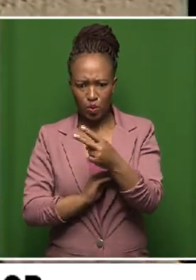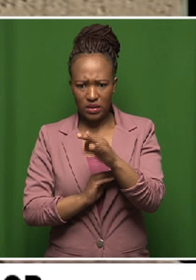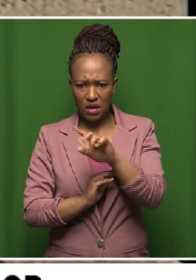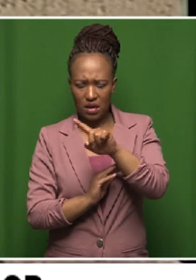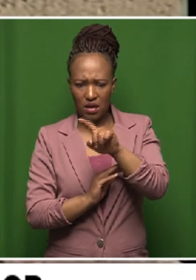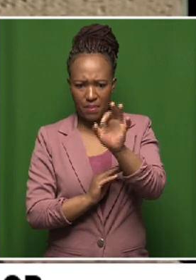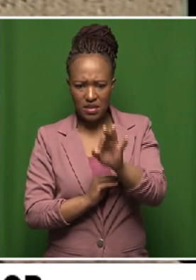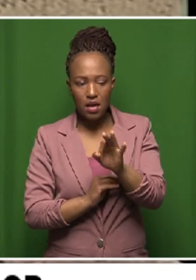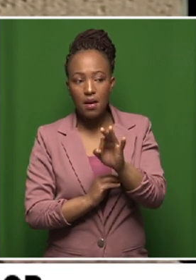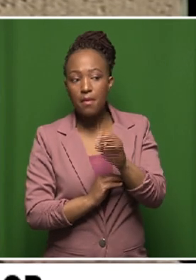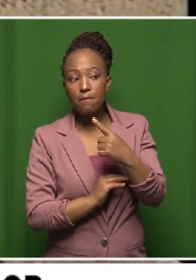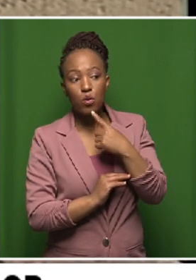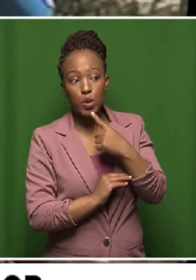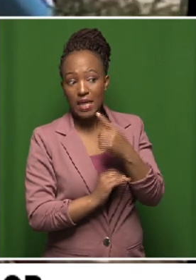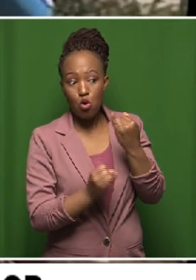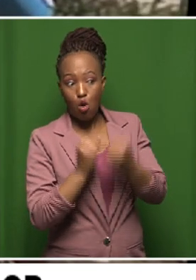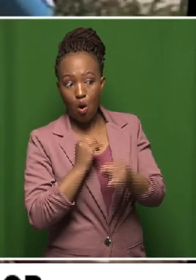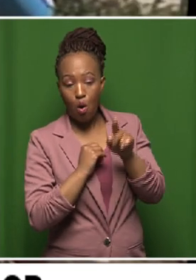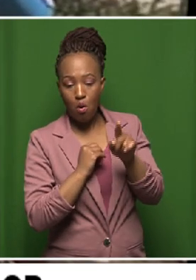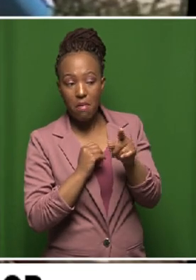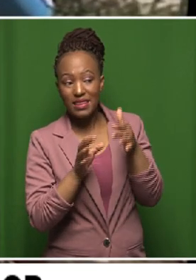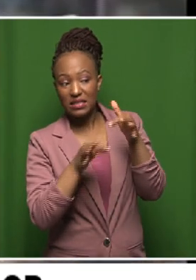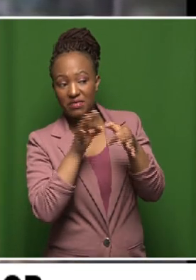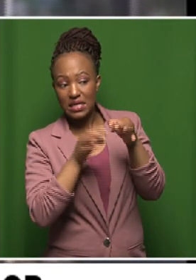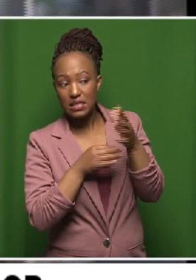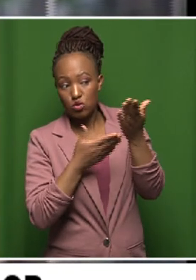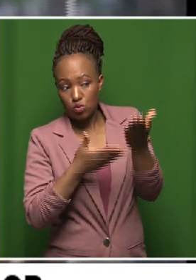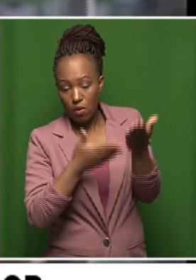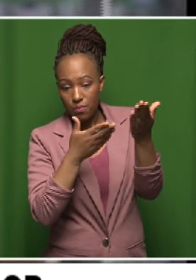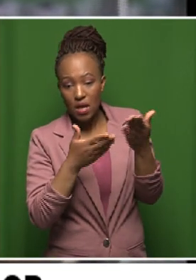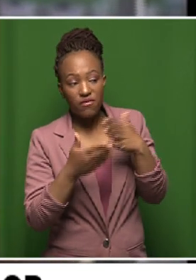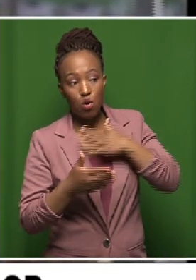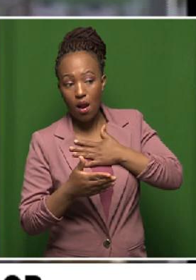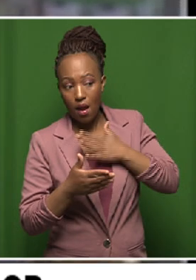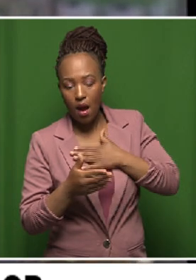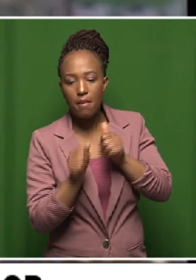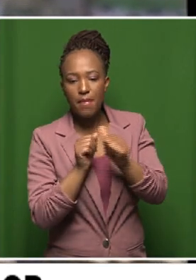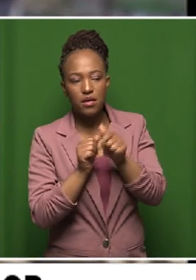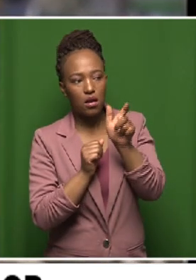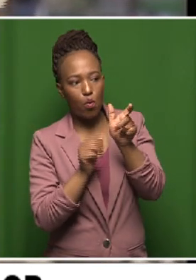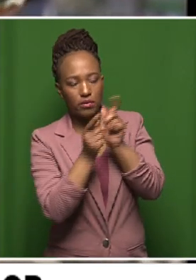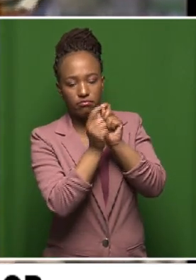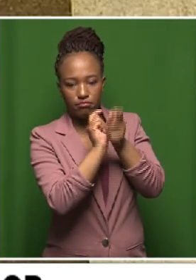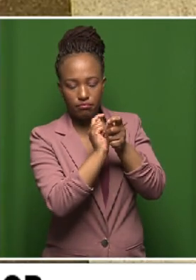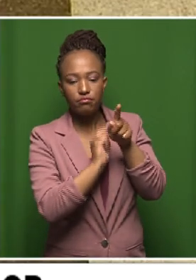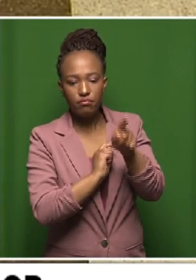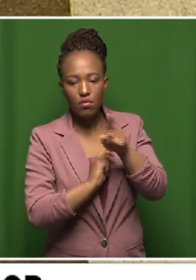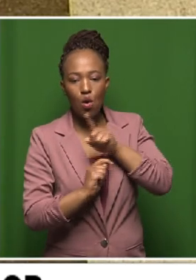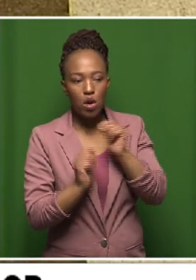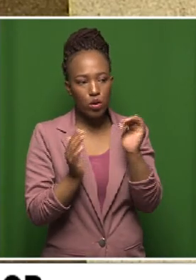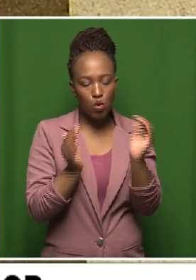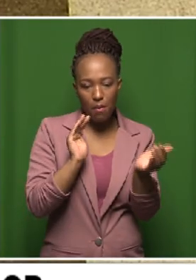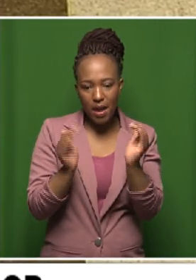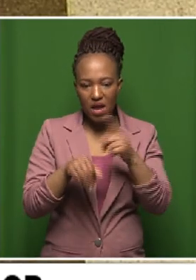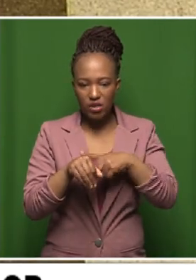not wrong from Stats South Africa. That is the definition. If you don't like the definition, change the numbers and change the definition if you want to compare it over